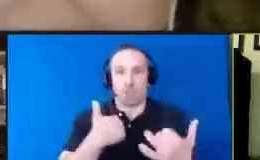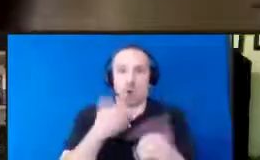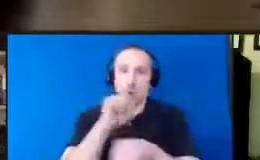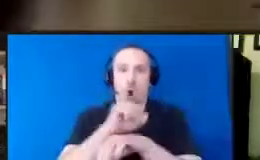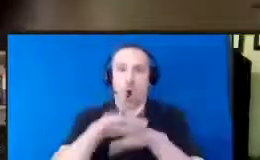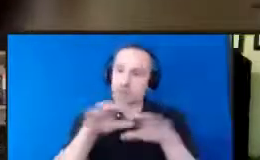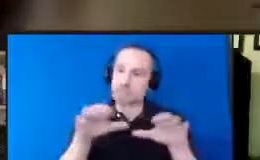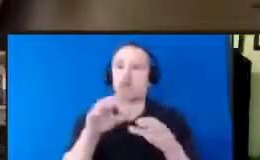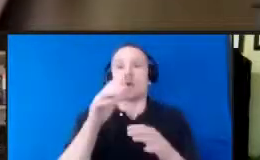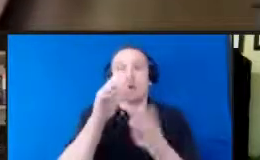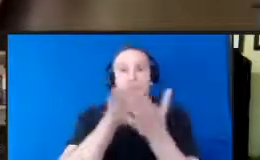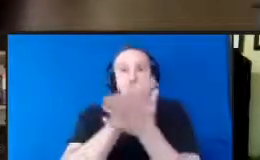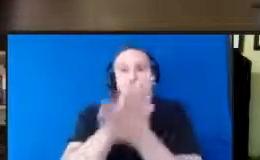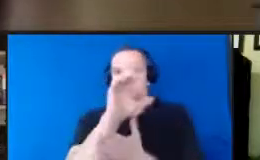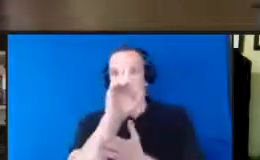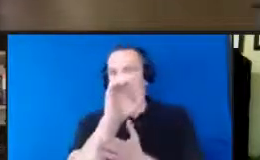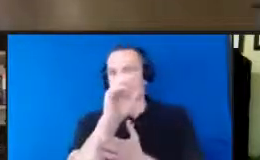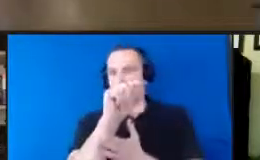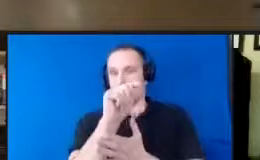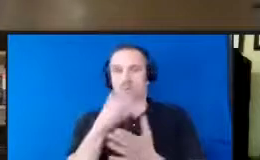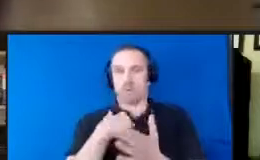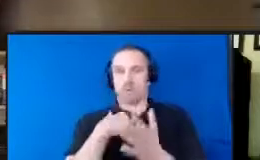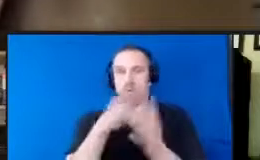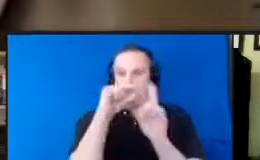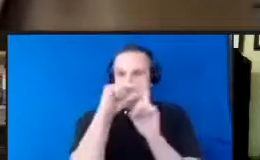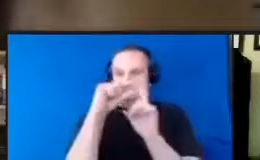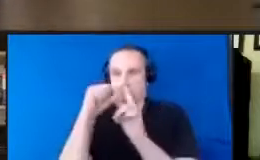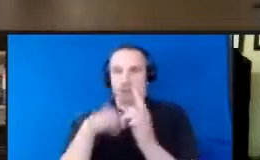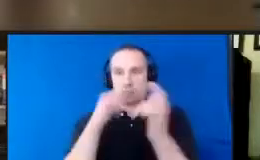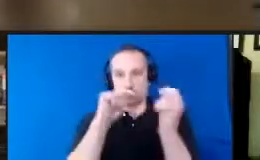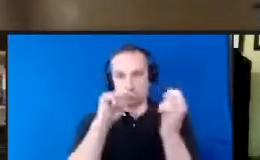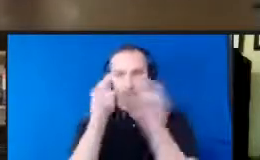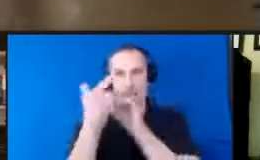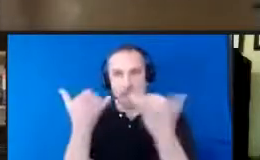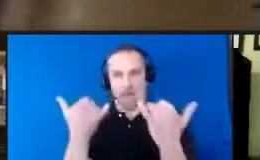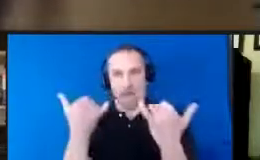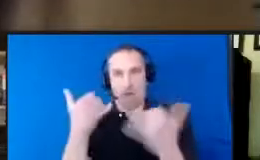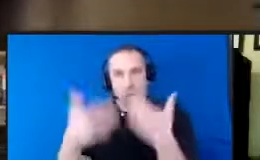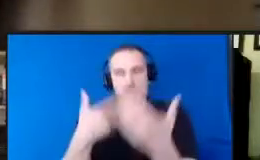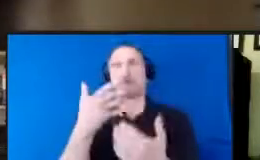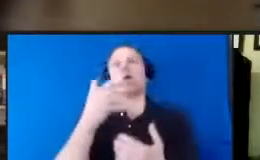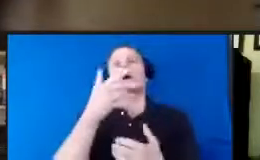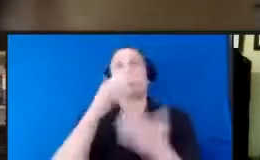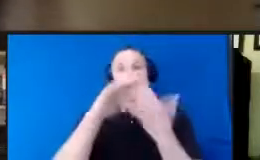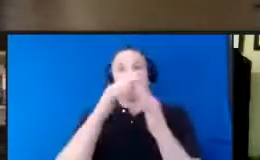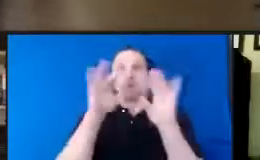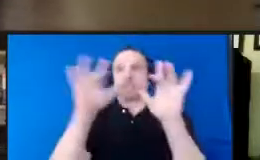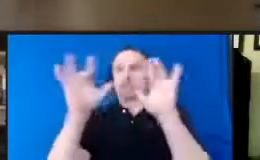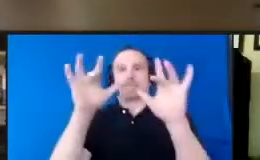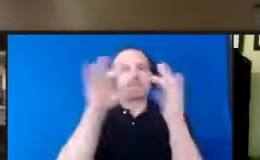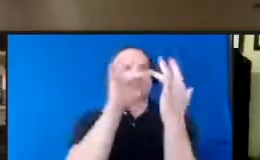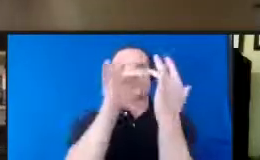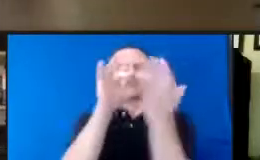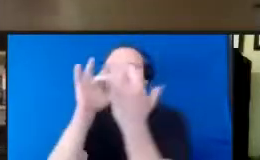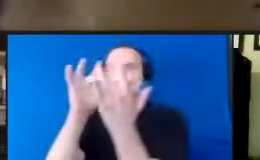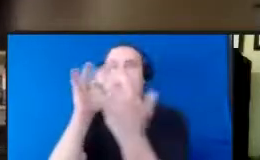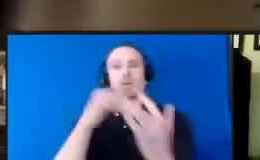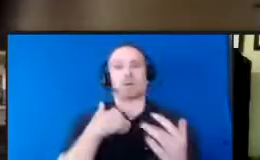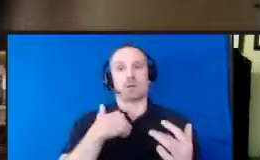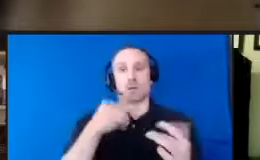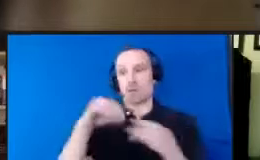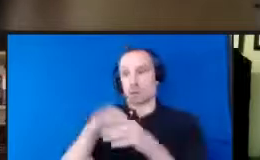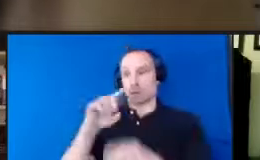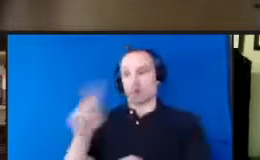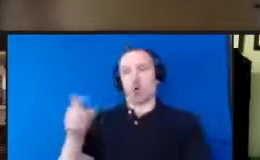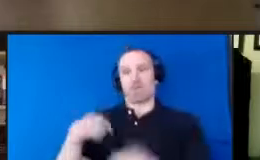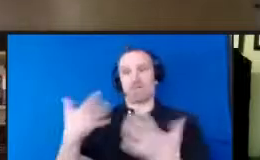translating all of those documents. And then as far as our community outreach for Southwest Detroit, we had a Spanish speaker on site. I worked